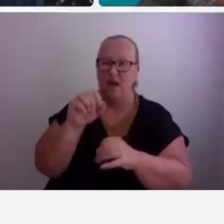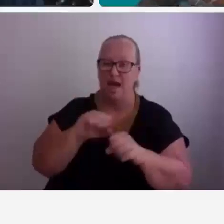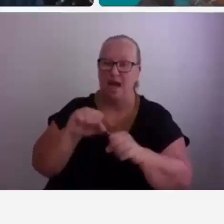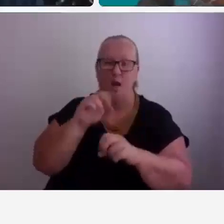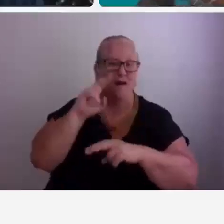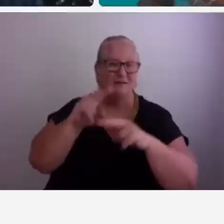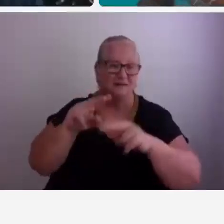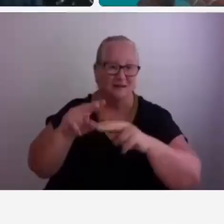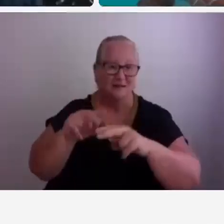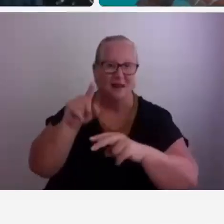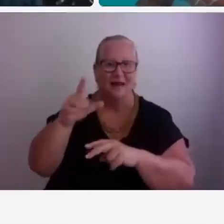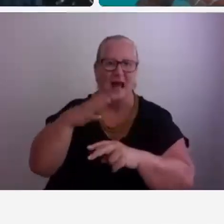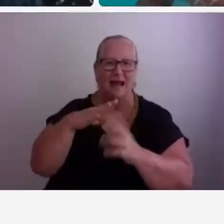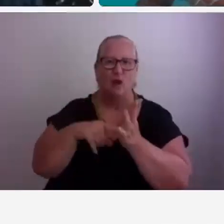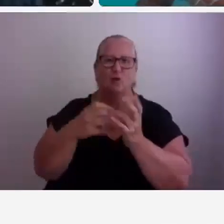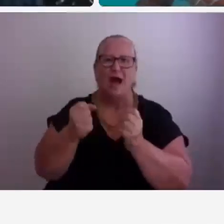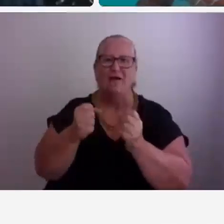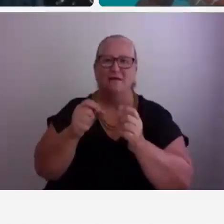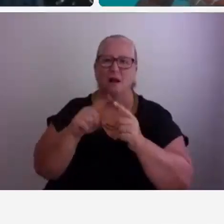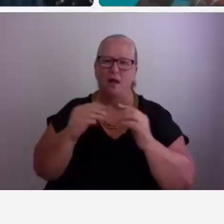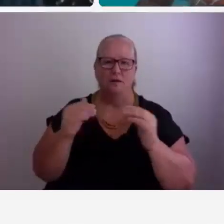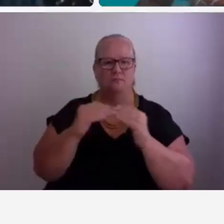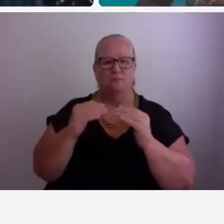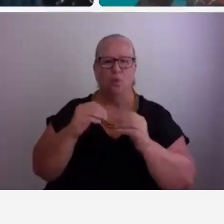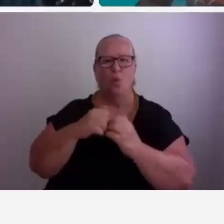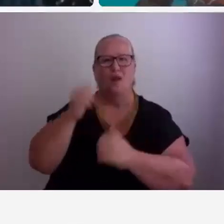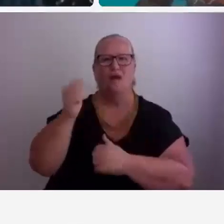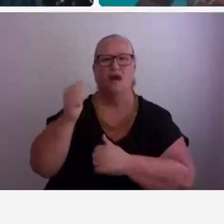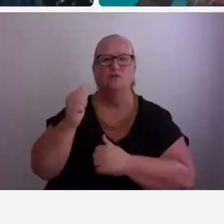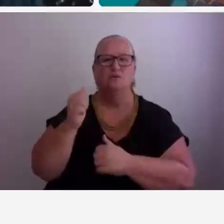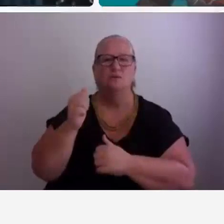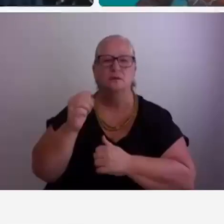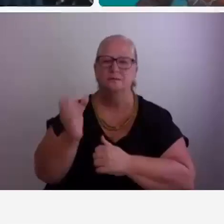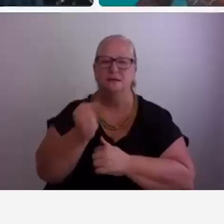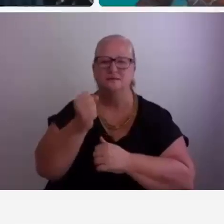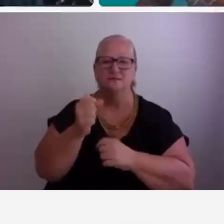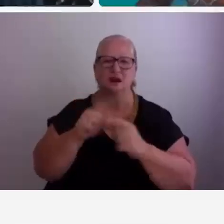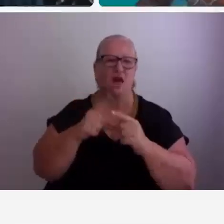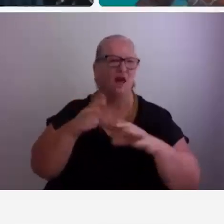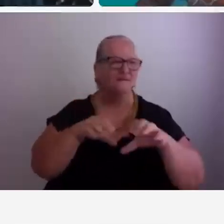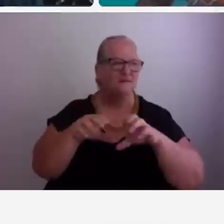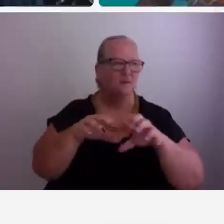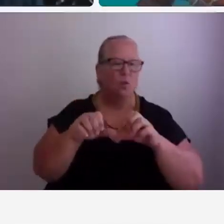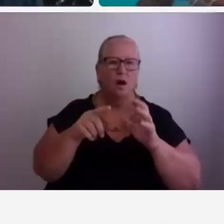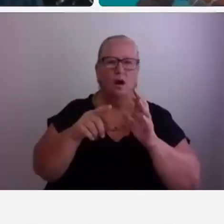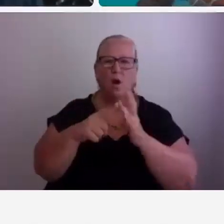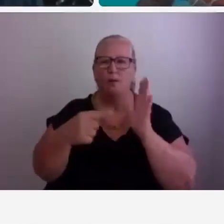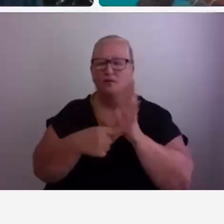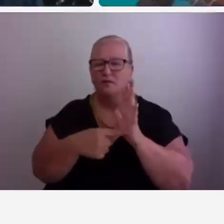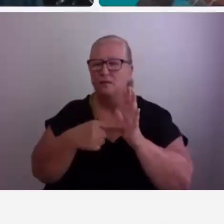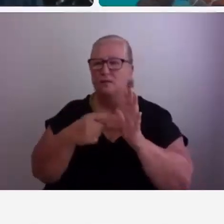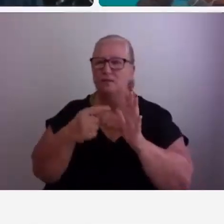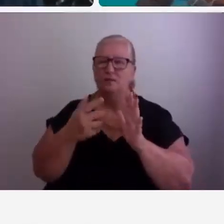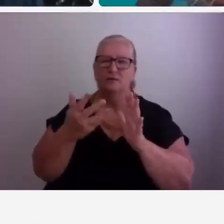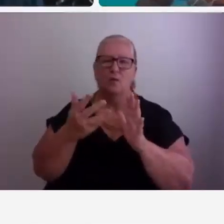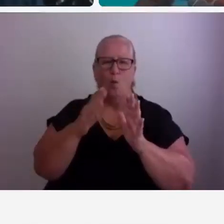assessors need to have certain clinical qualifications. So the physiotherapists, occupational therapists,